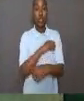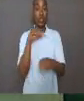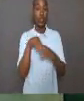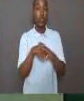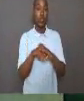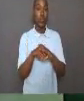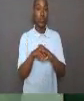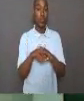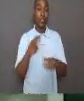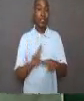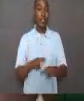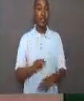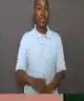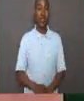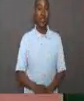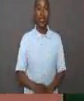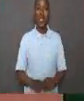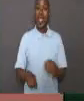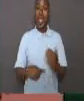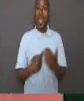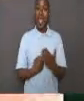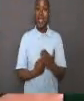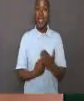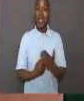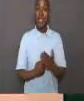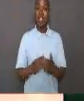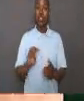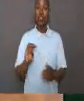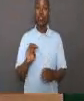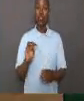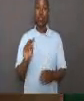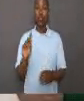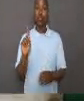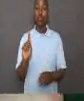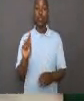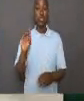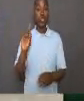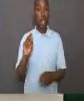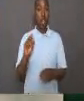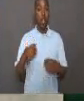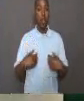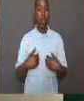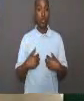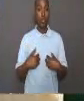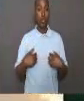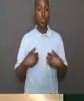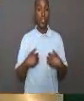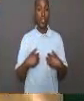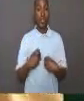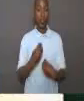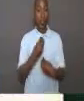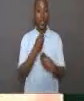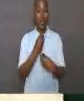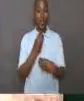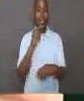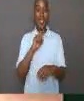When we eat these muscles, or the meat of the animal, we